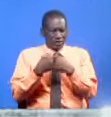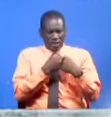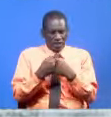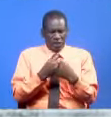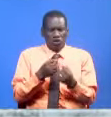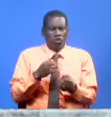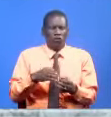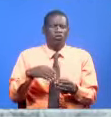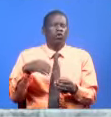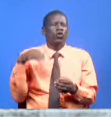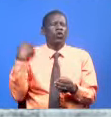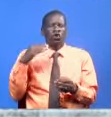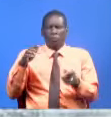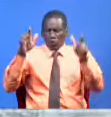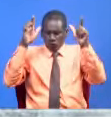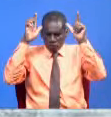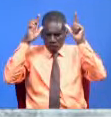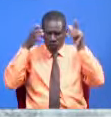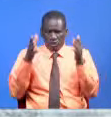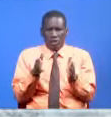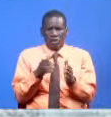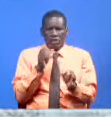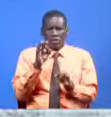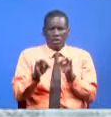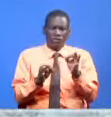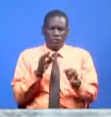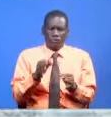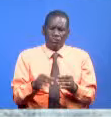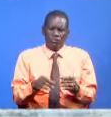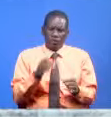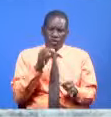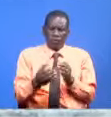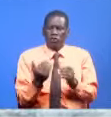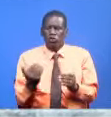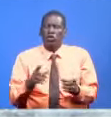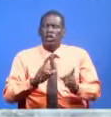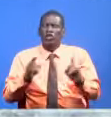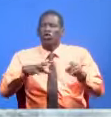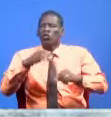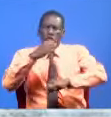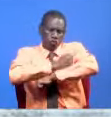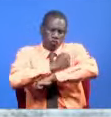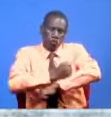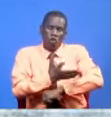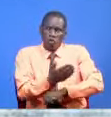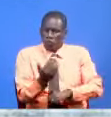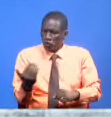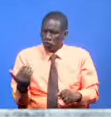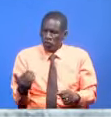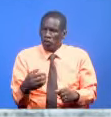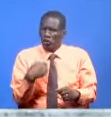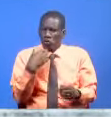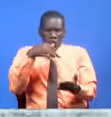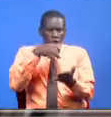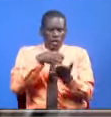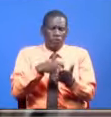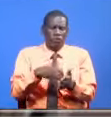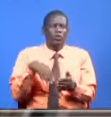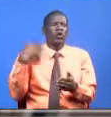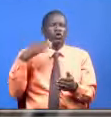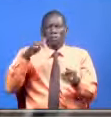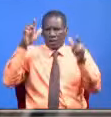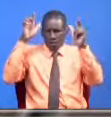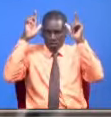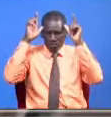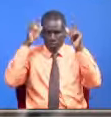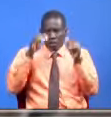And mostly when you find the kids who are not in school, these are the kids who are engaged in cattle rustling. Despite the